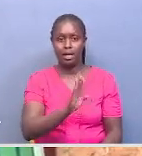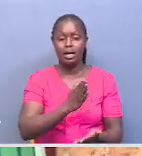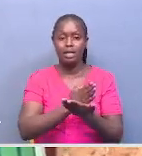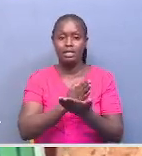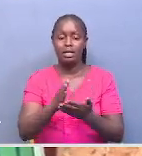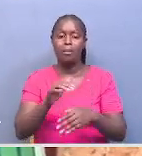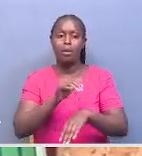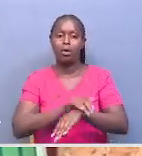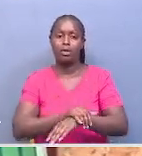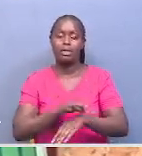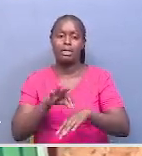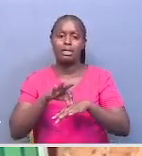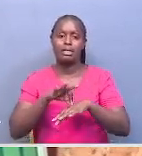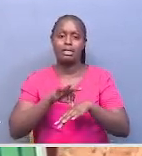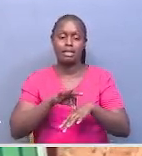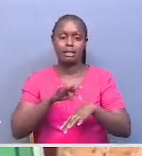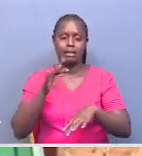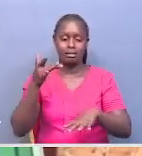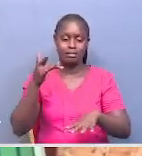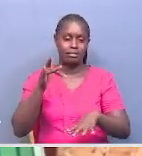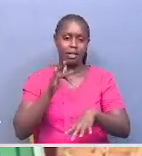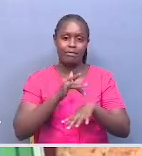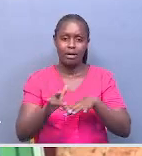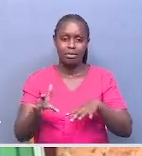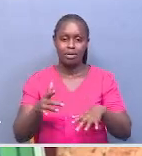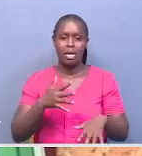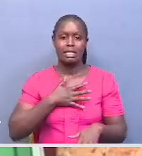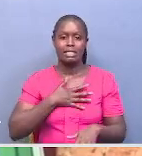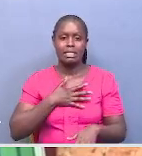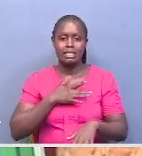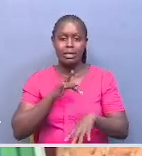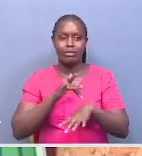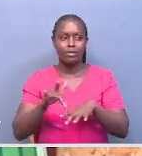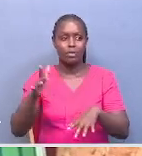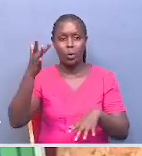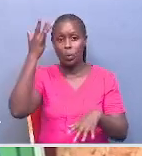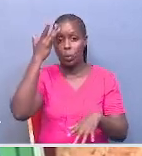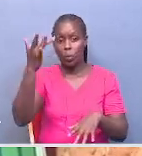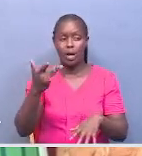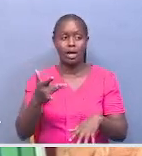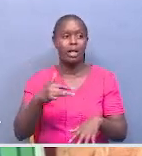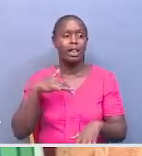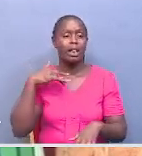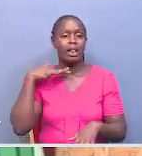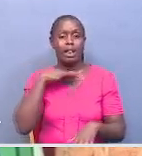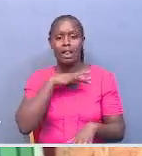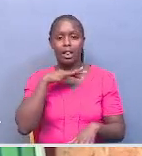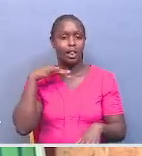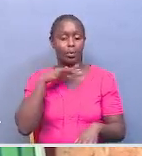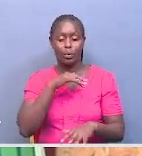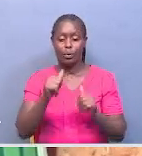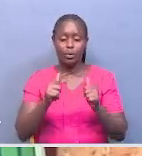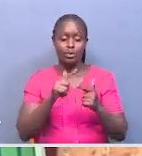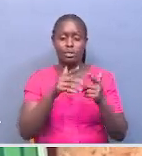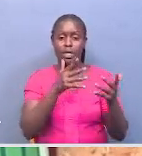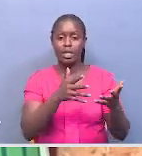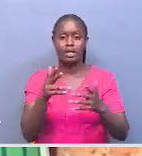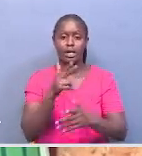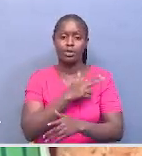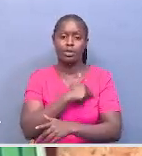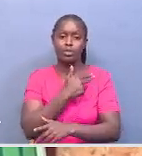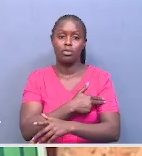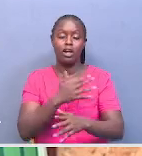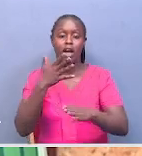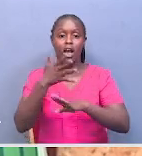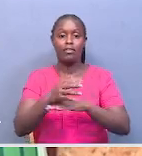infection and chest infections because of the dirt that was accumulating in the hospital after the support